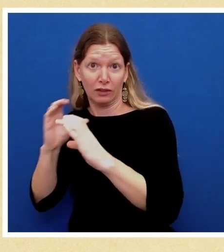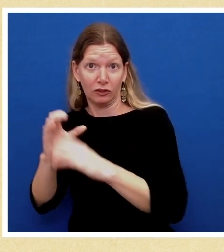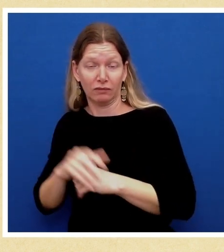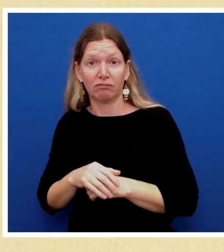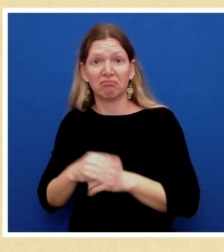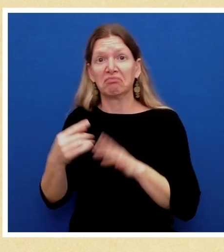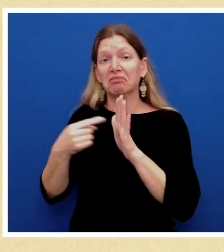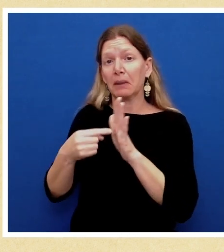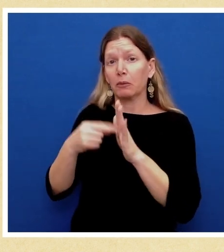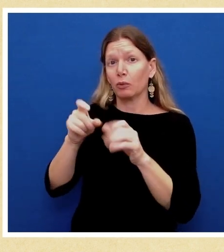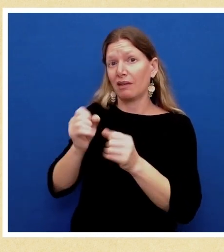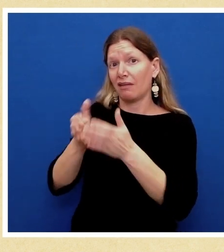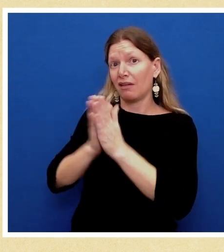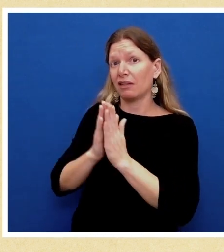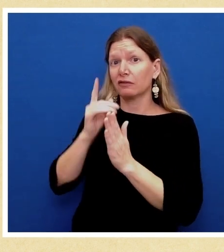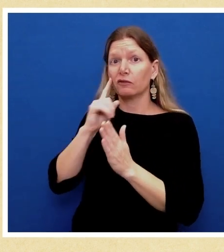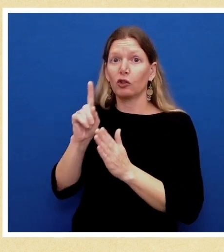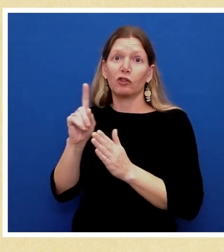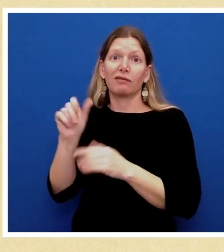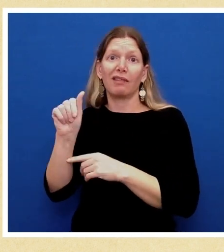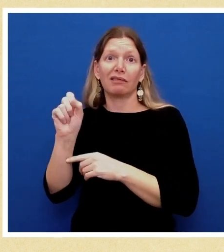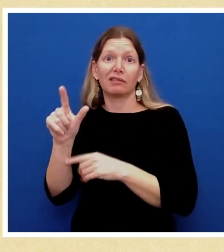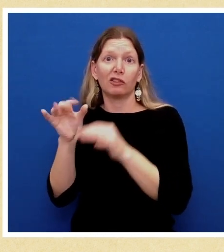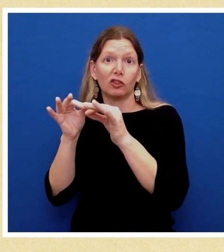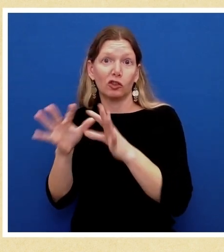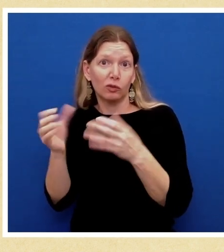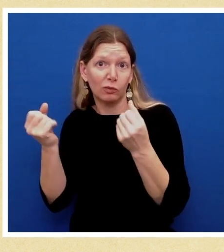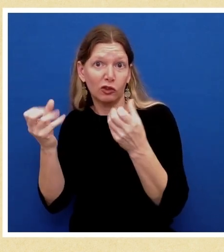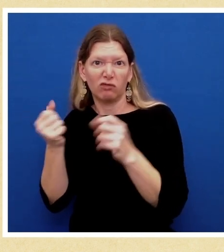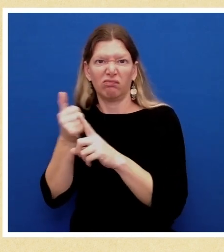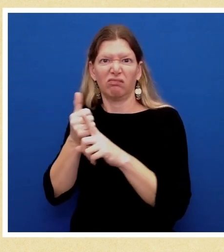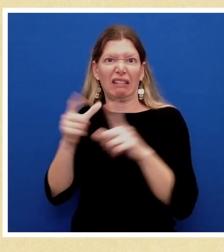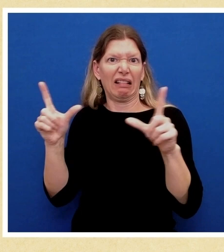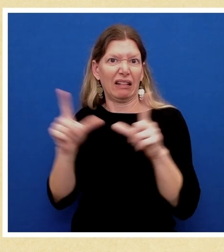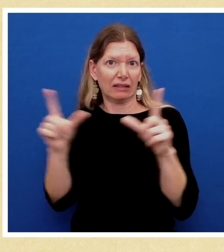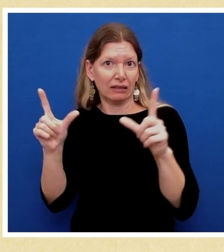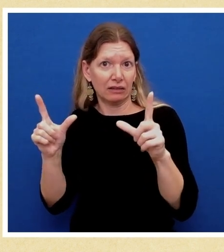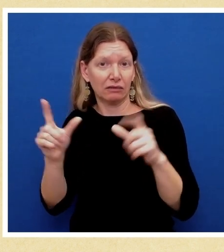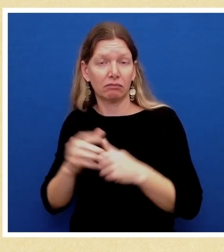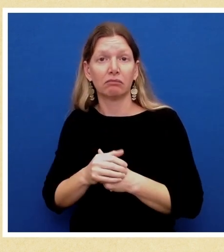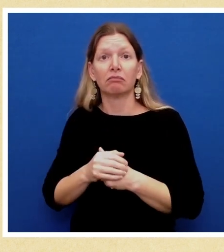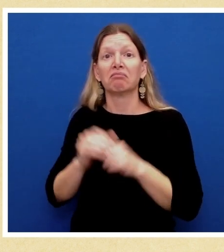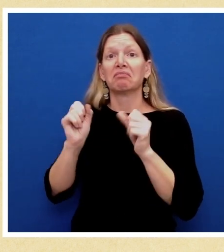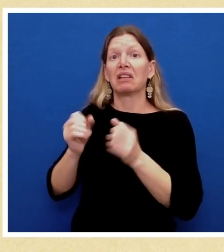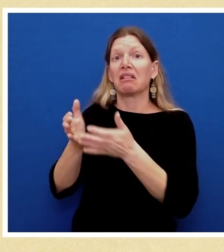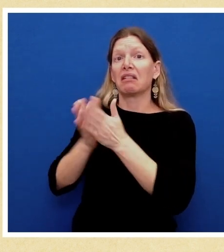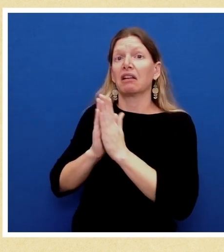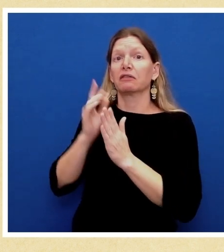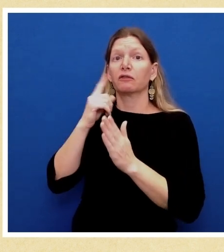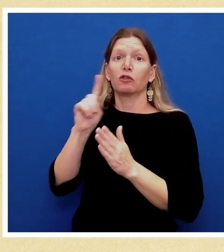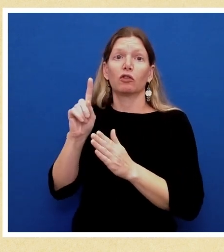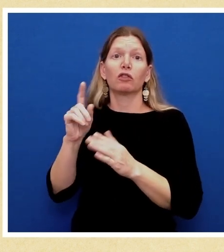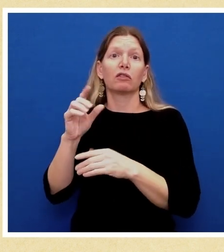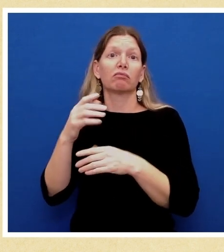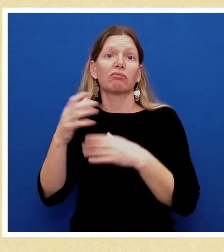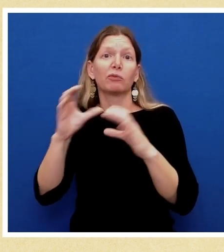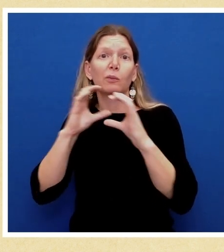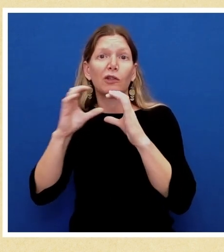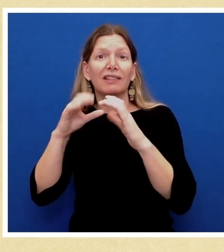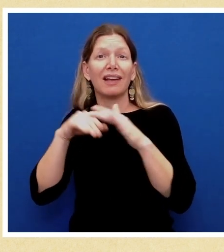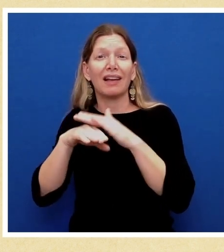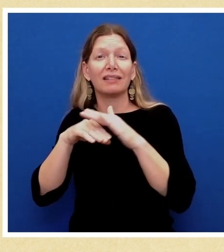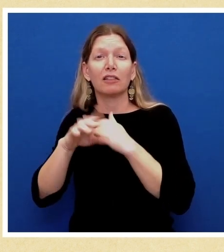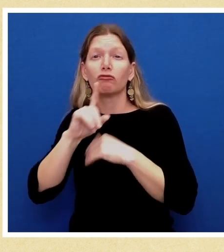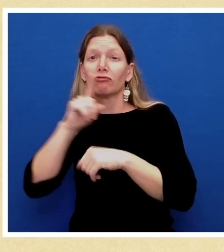effective communication. For example, you can ask for auxiliary aids and services such as licensed sign language